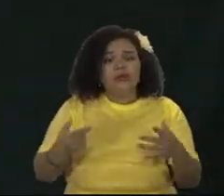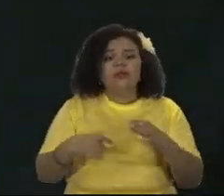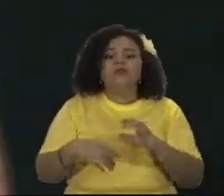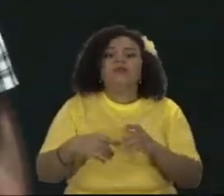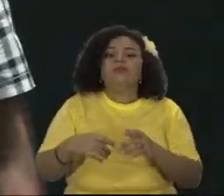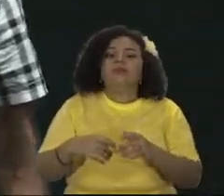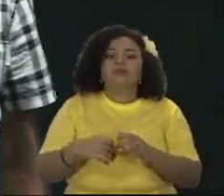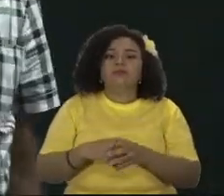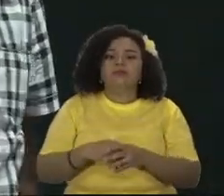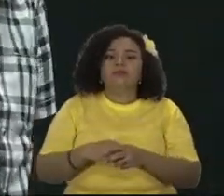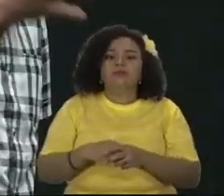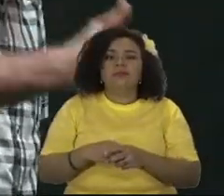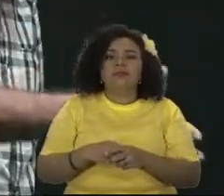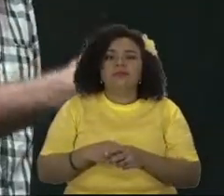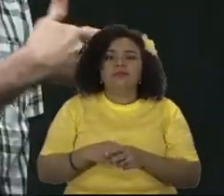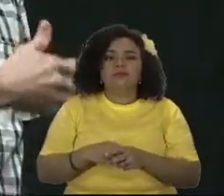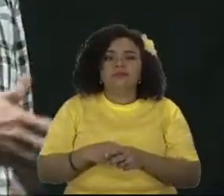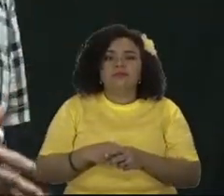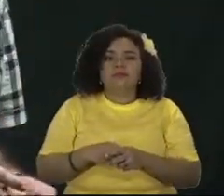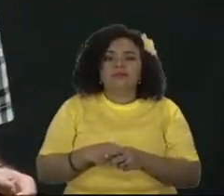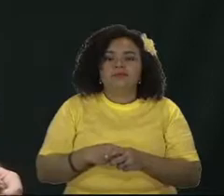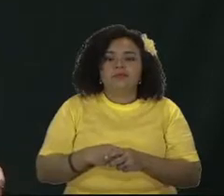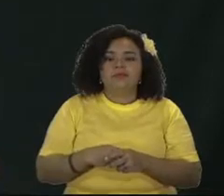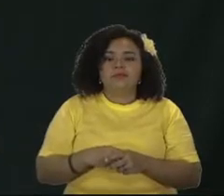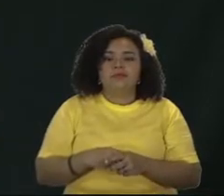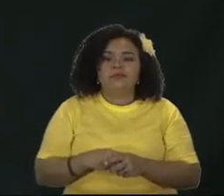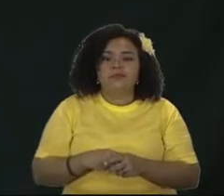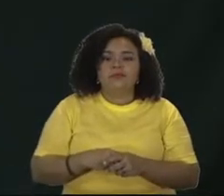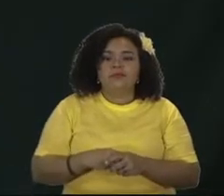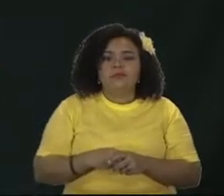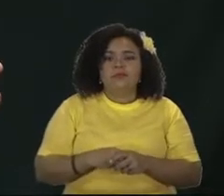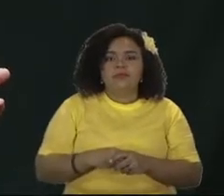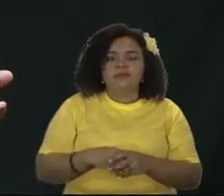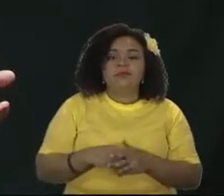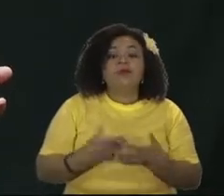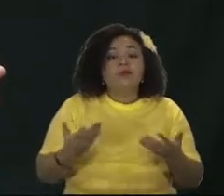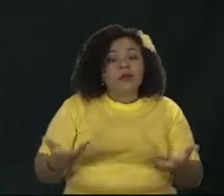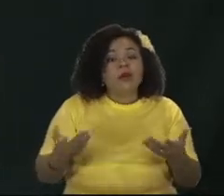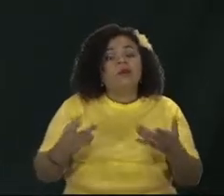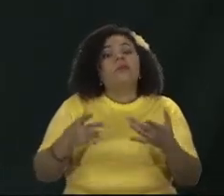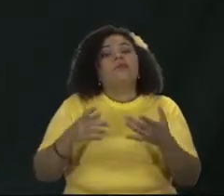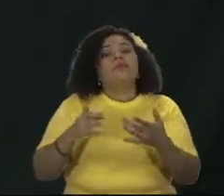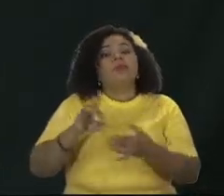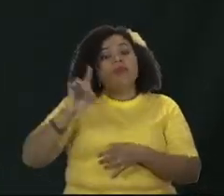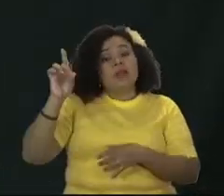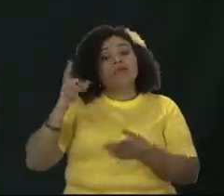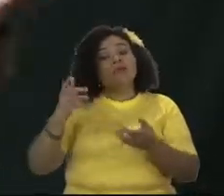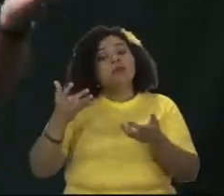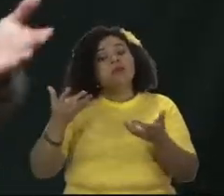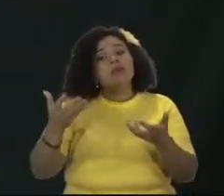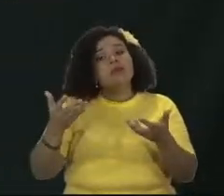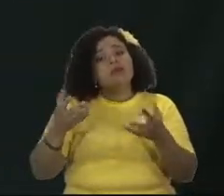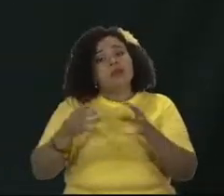9. He is faithful and just to forgive us. And He has given us